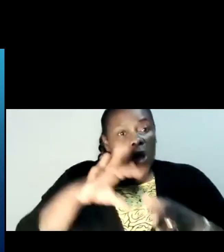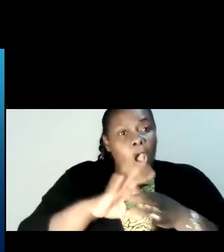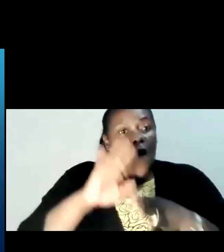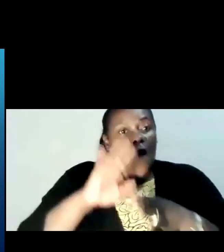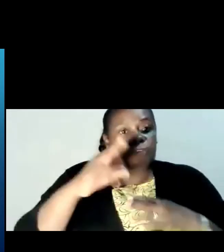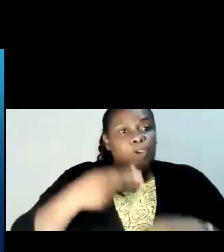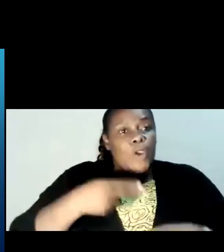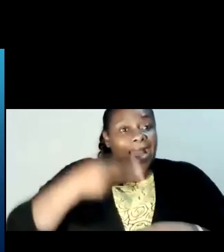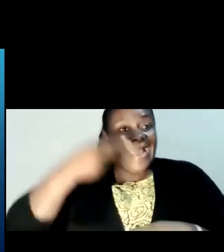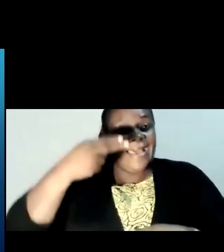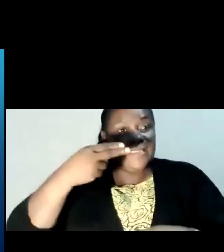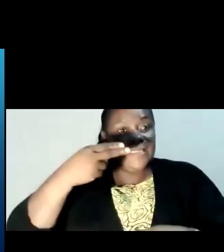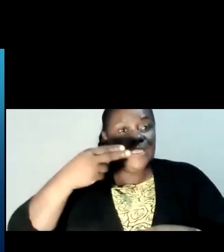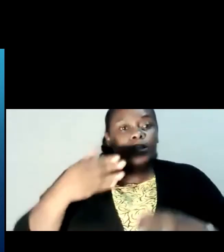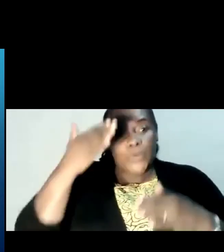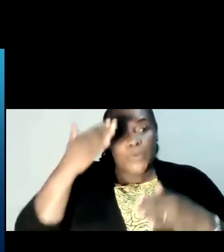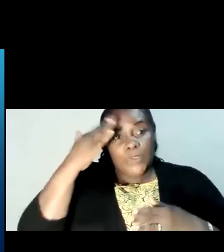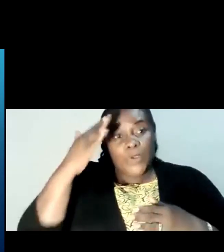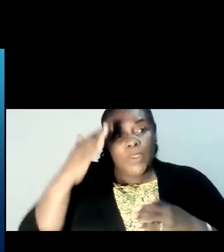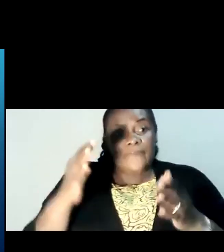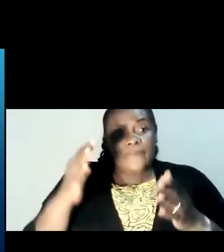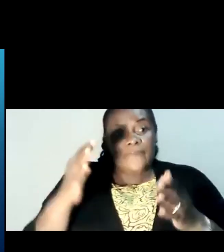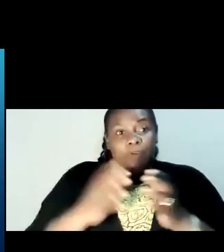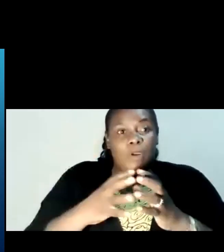or obese.